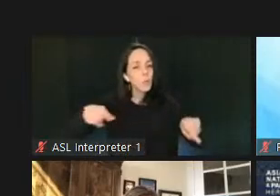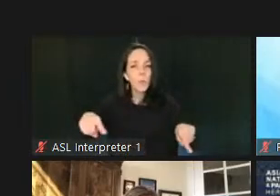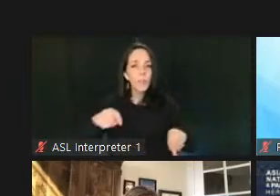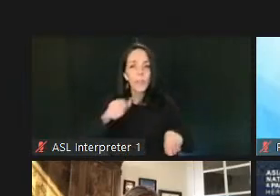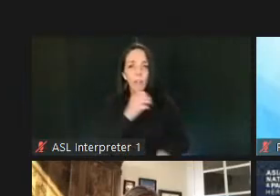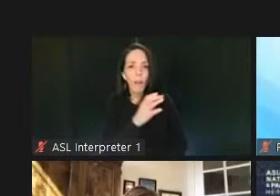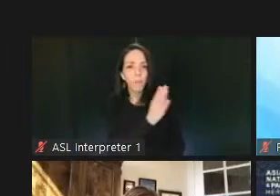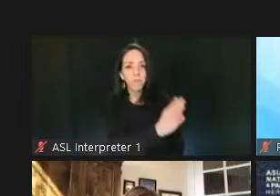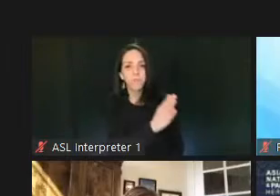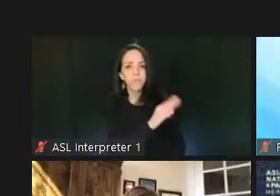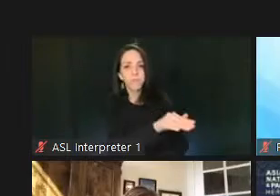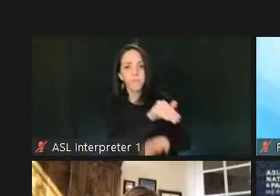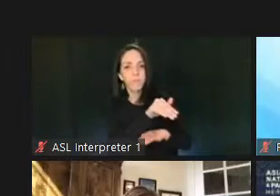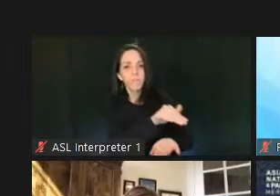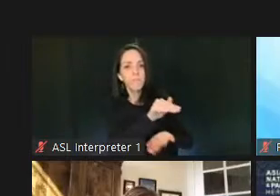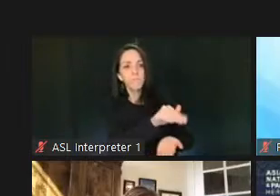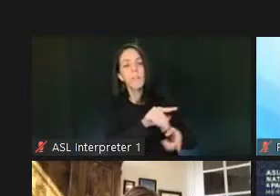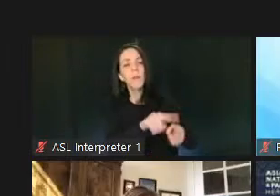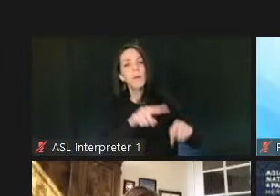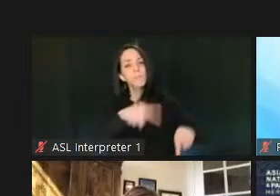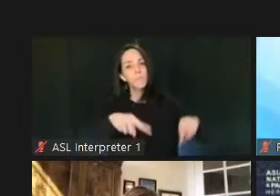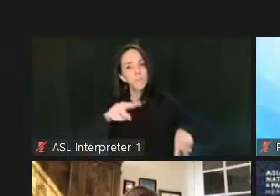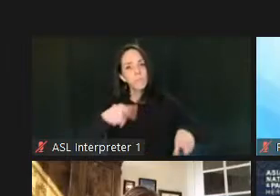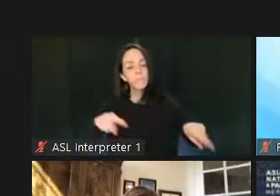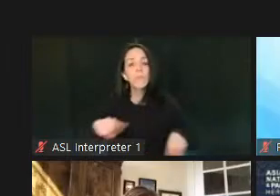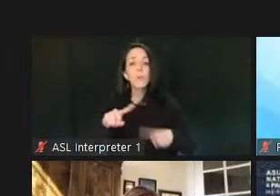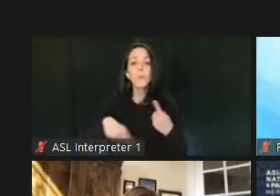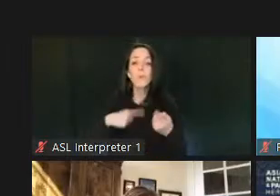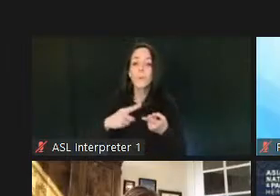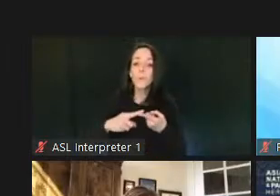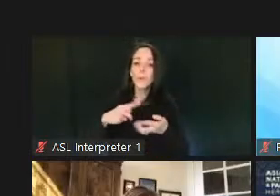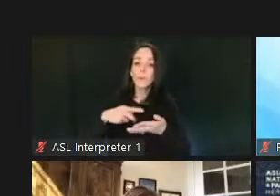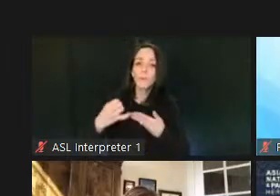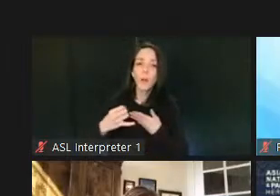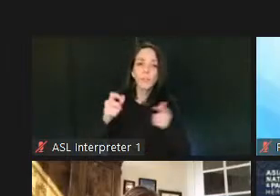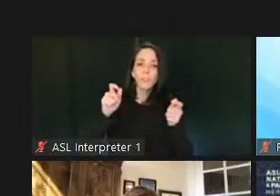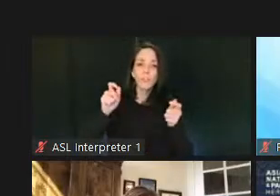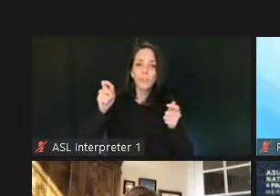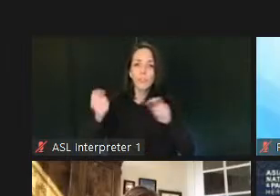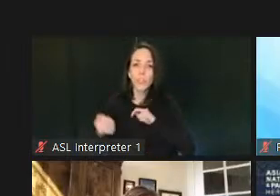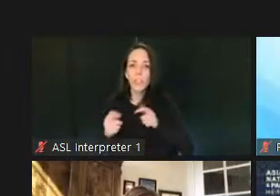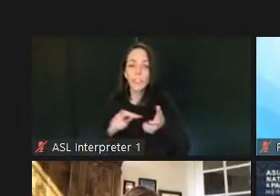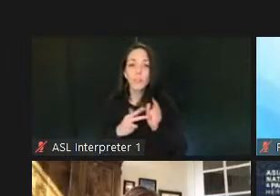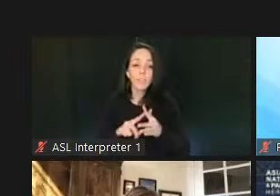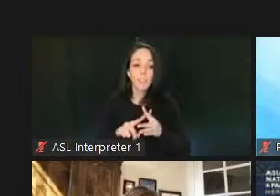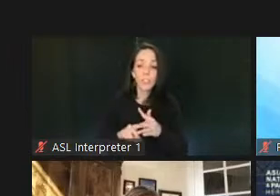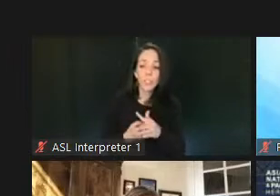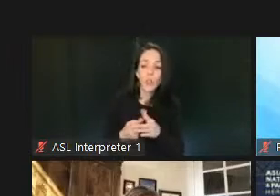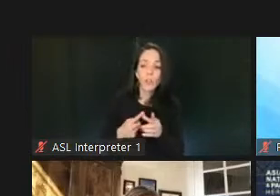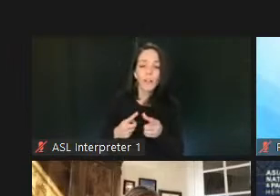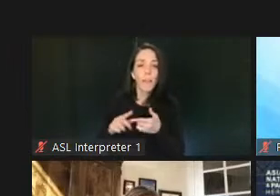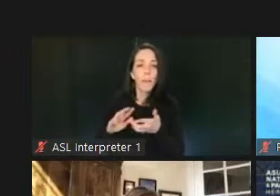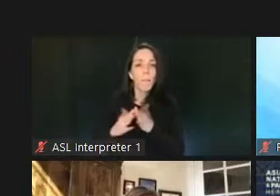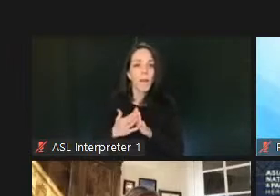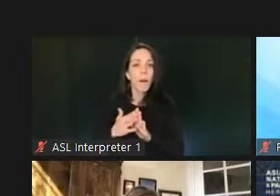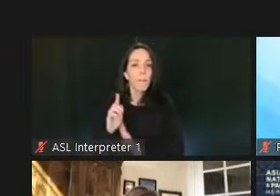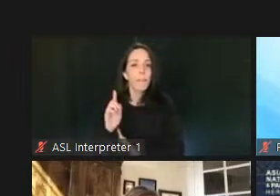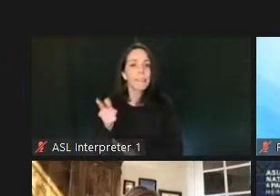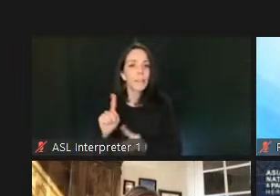different stages into maturity and then generates ongoing revenues. And so this is simply a slide that